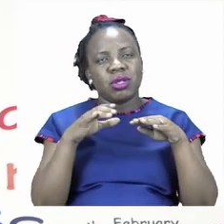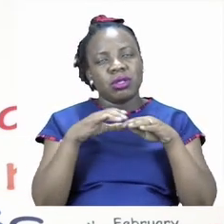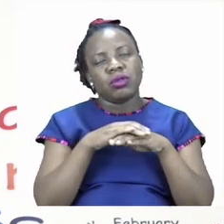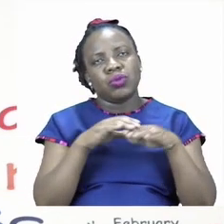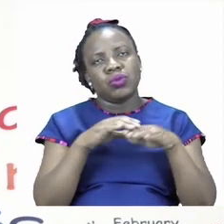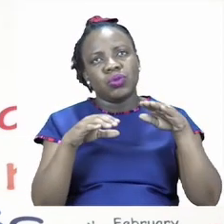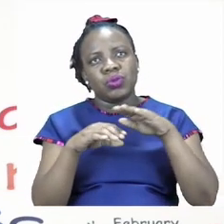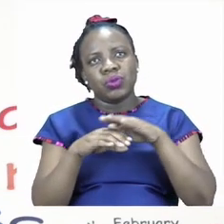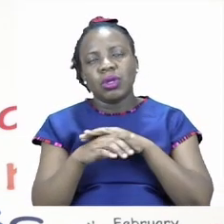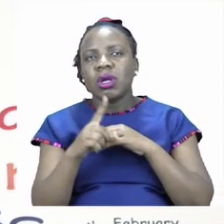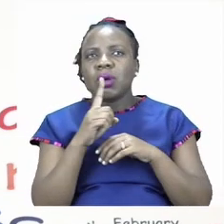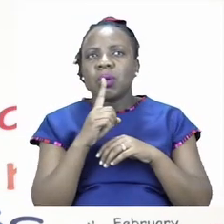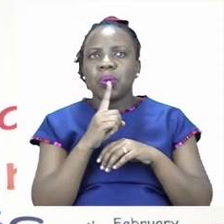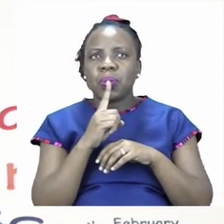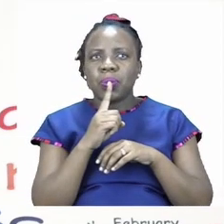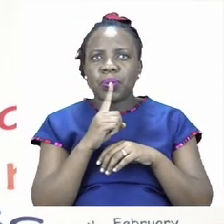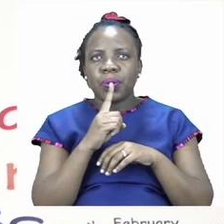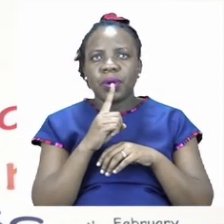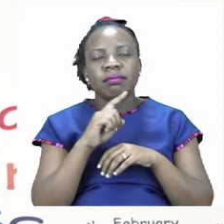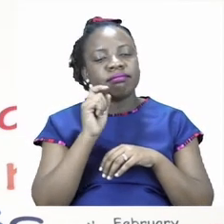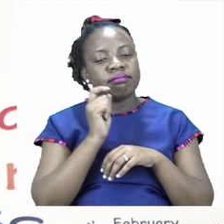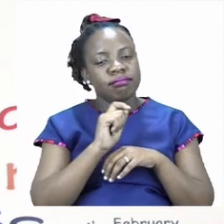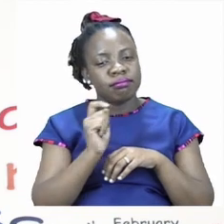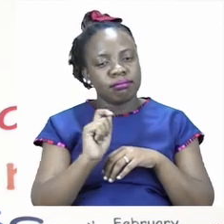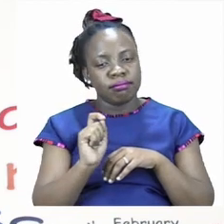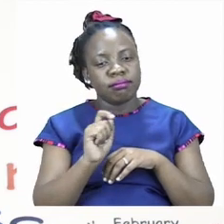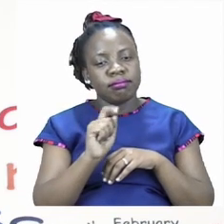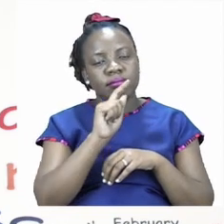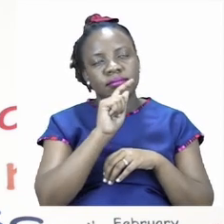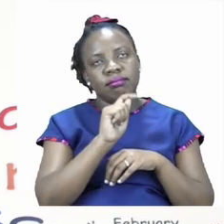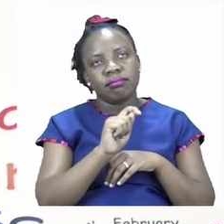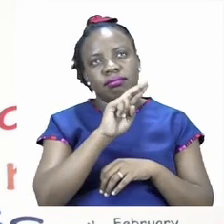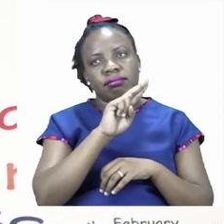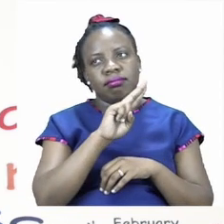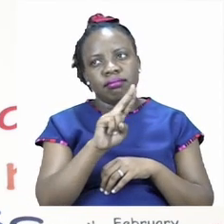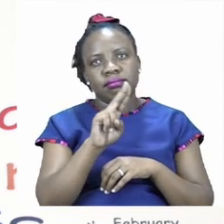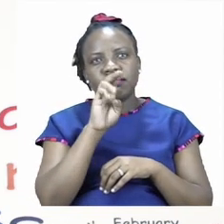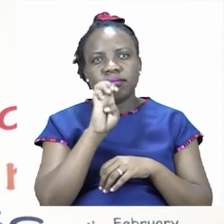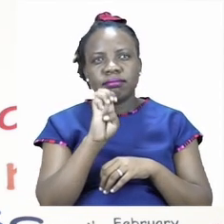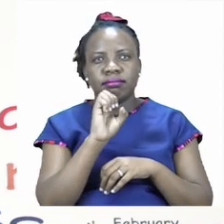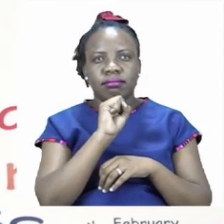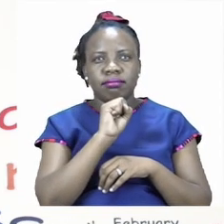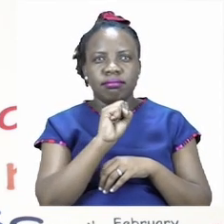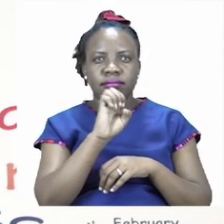feet. Go ahead and write the word these.